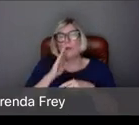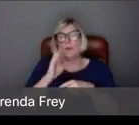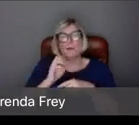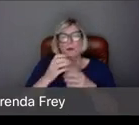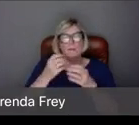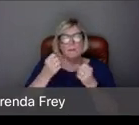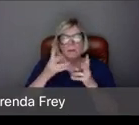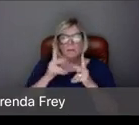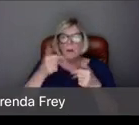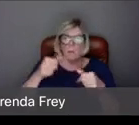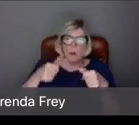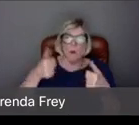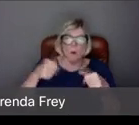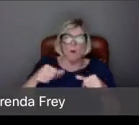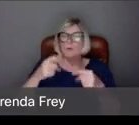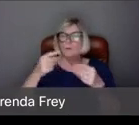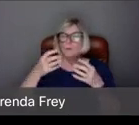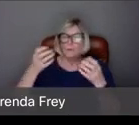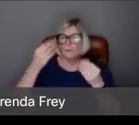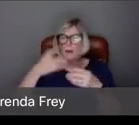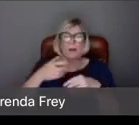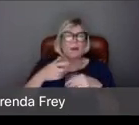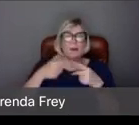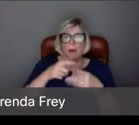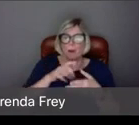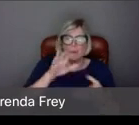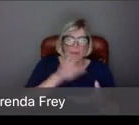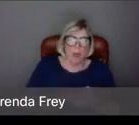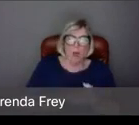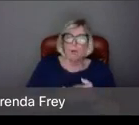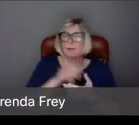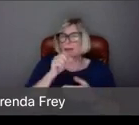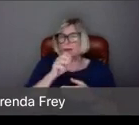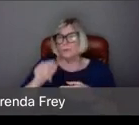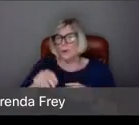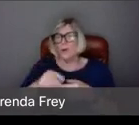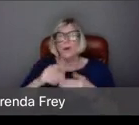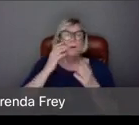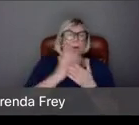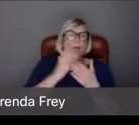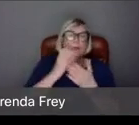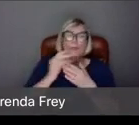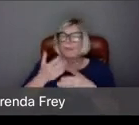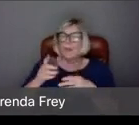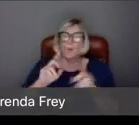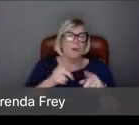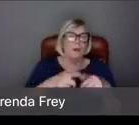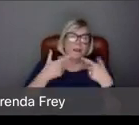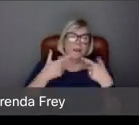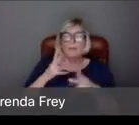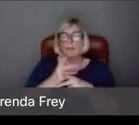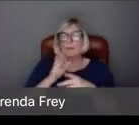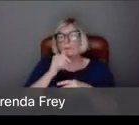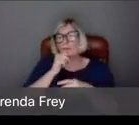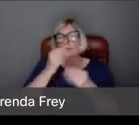personal information out there, that they're married, where they live, all kinds of pictures of things. That really, try to keep your personal information